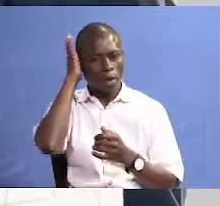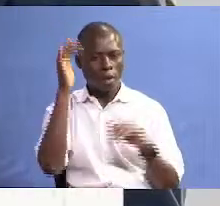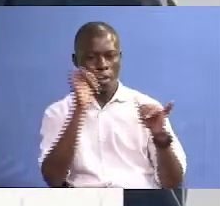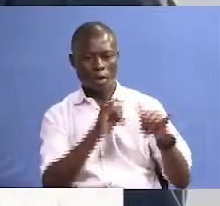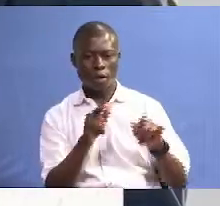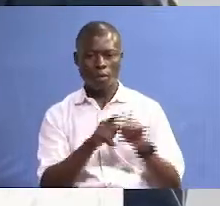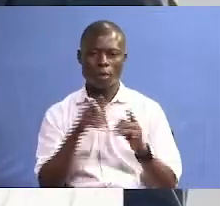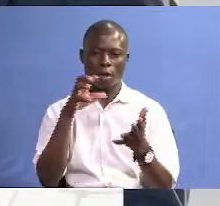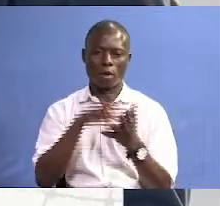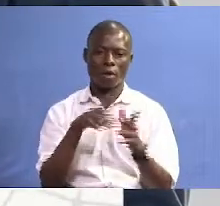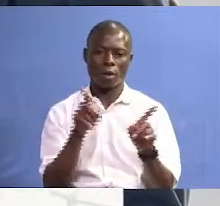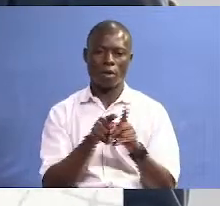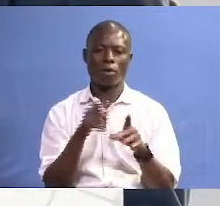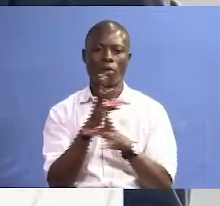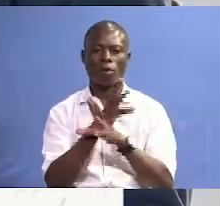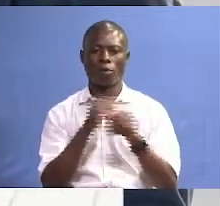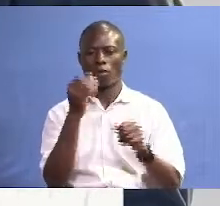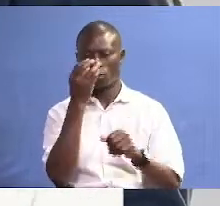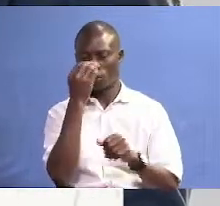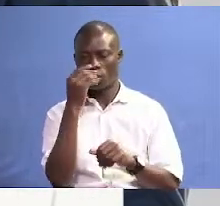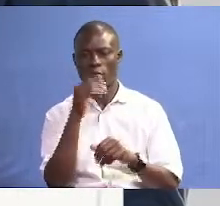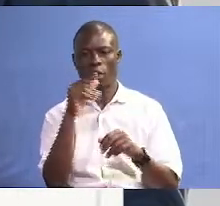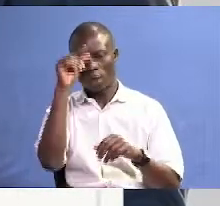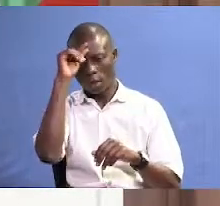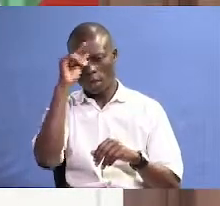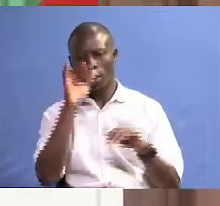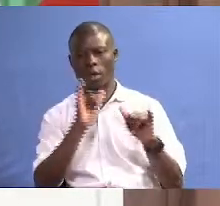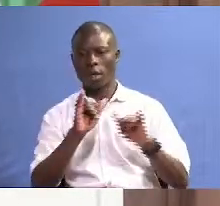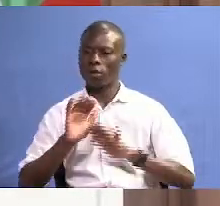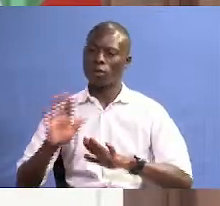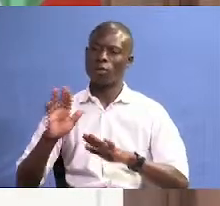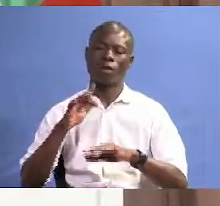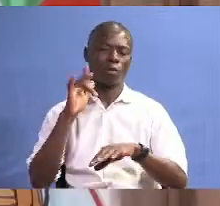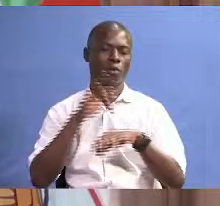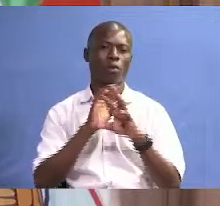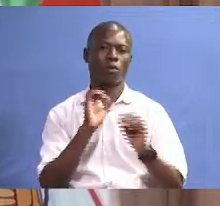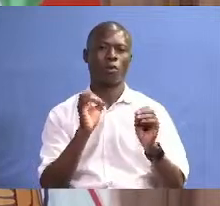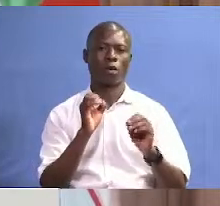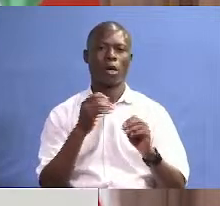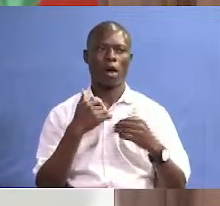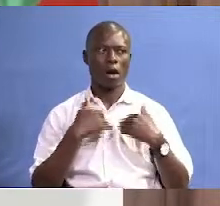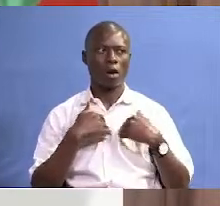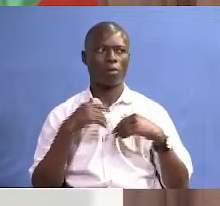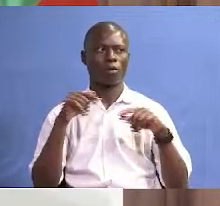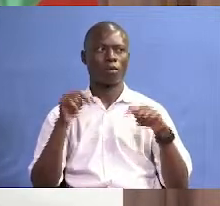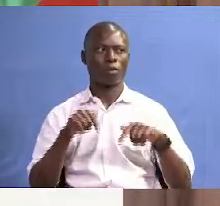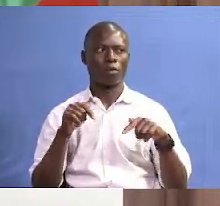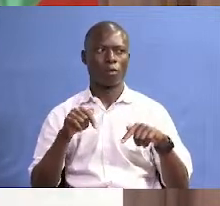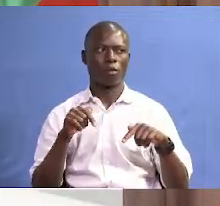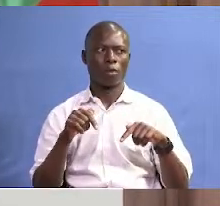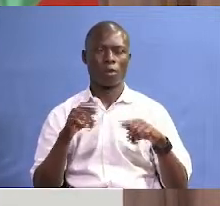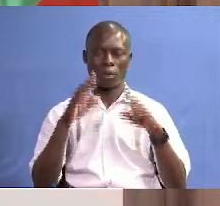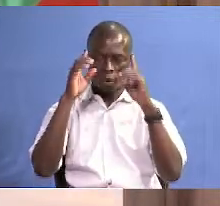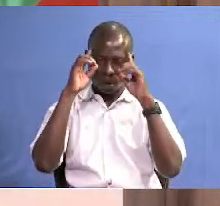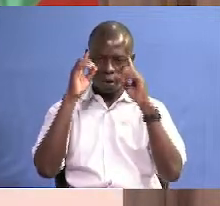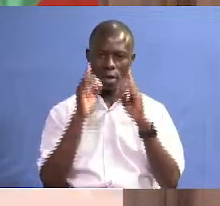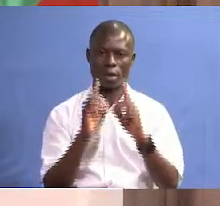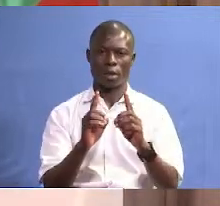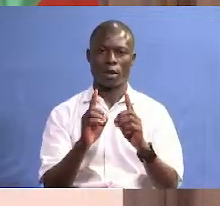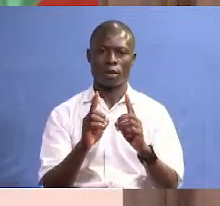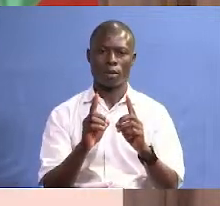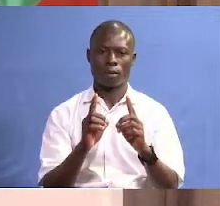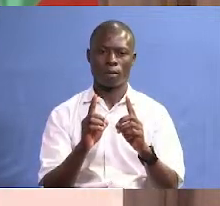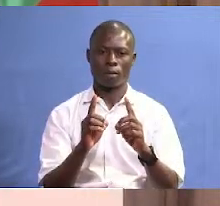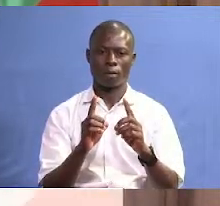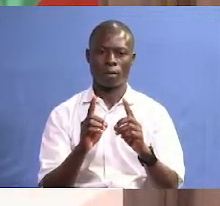apex position in Ruto's government, was left untouched. I have today decided